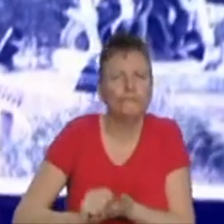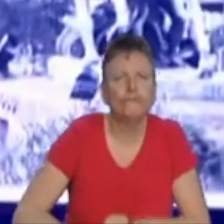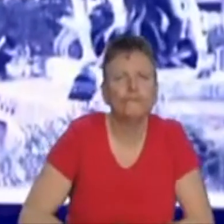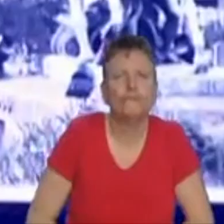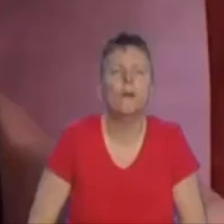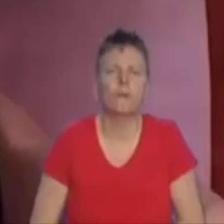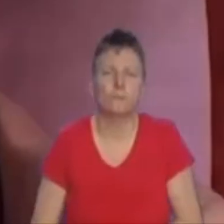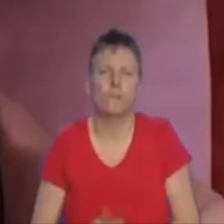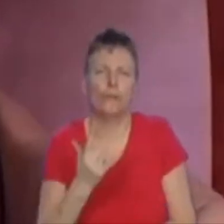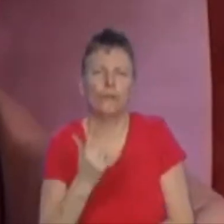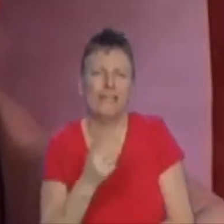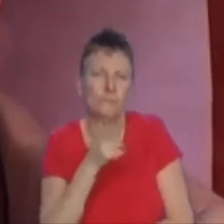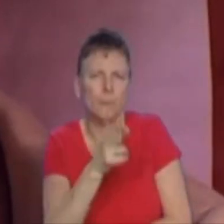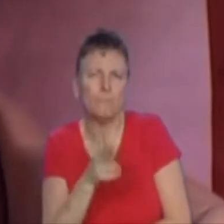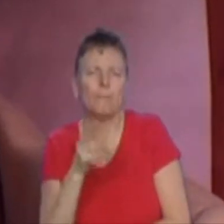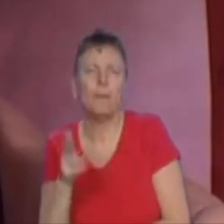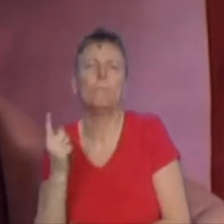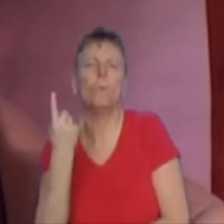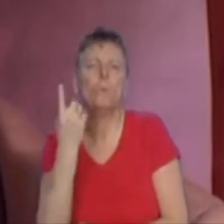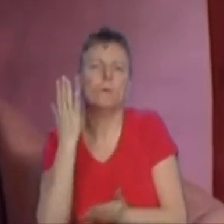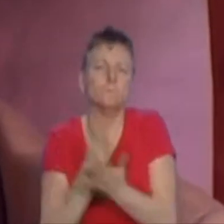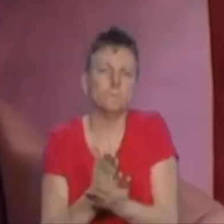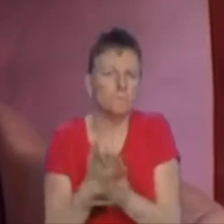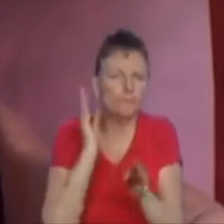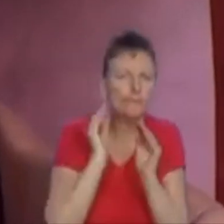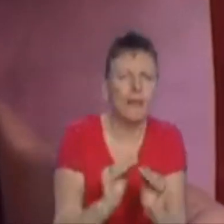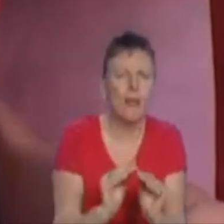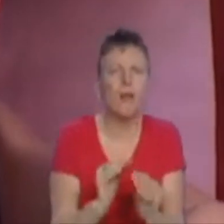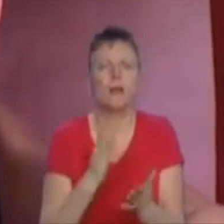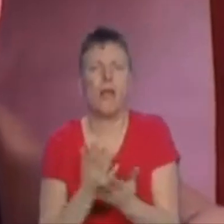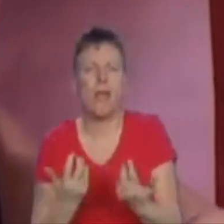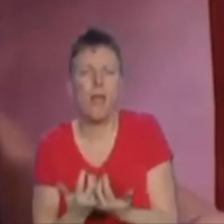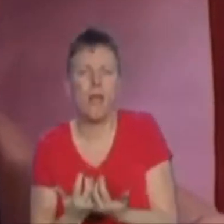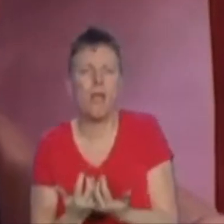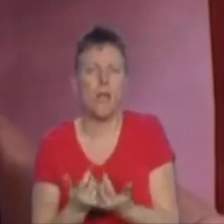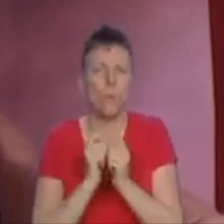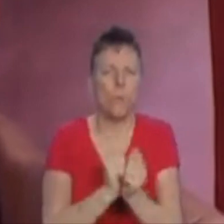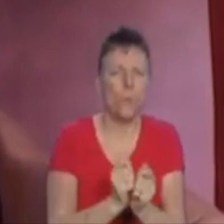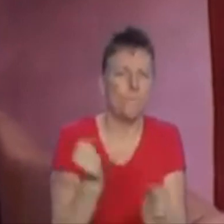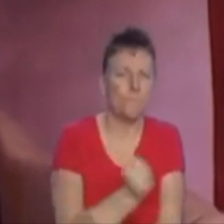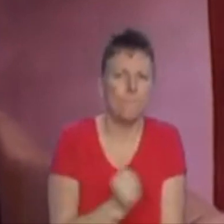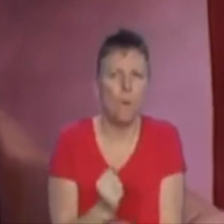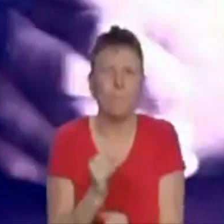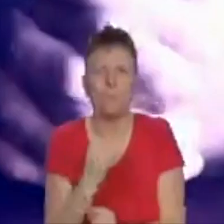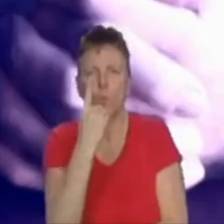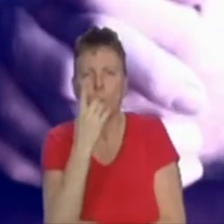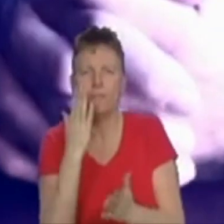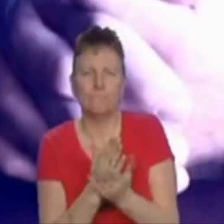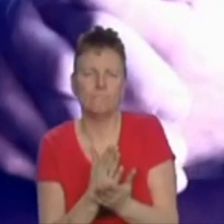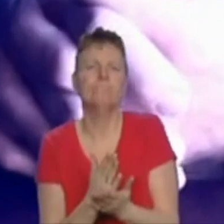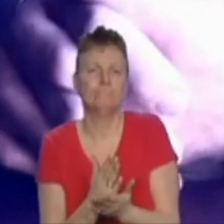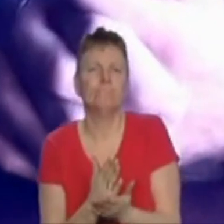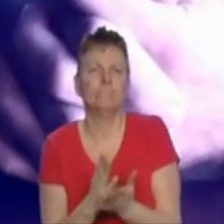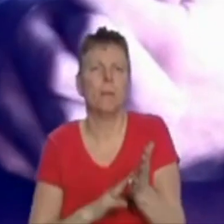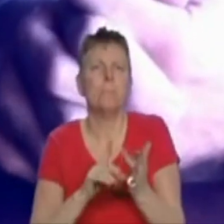the Serbian resistance to carry out the assassination, either with a bomb probably, at one of the rallies that Milosevic spoke at. The second